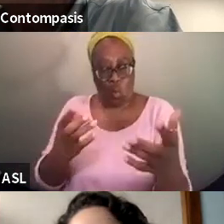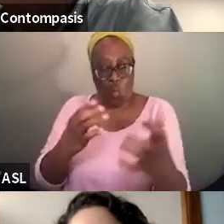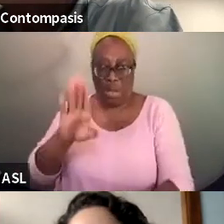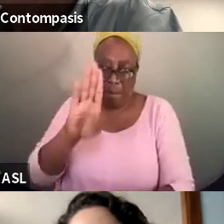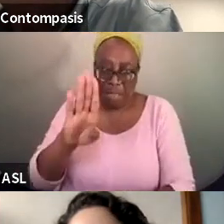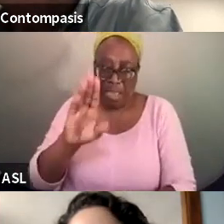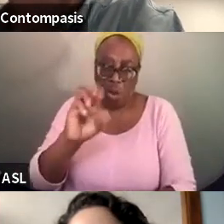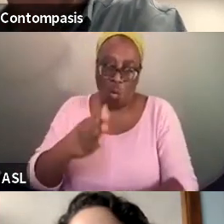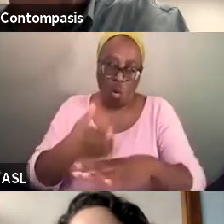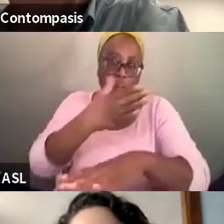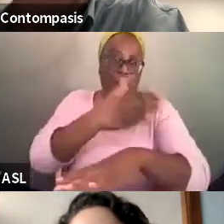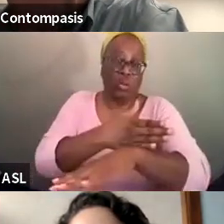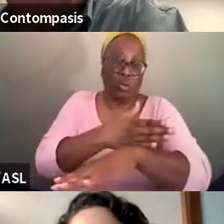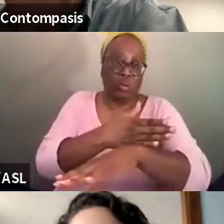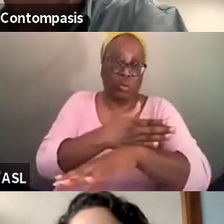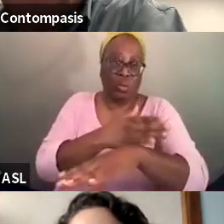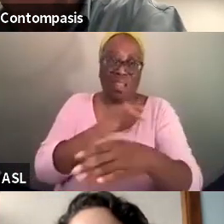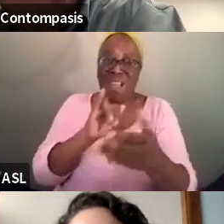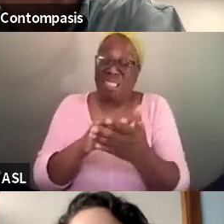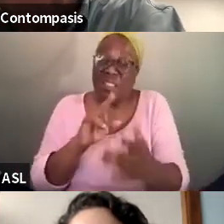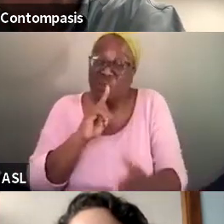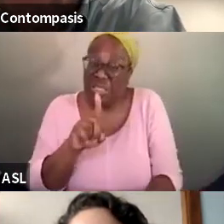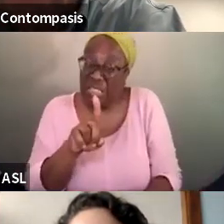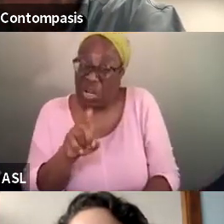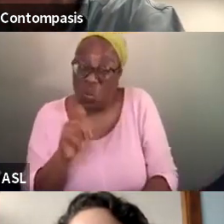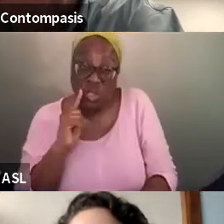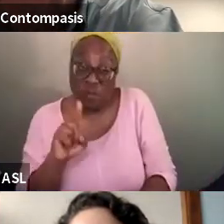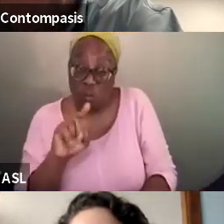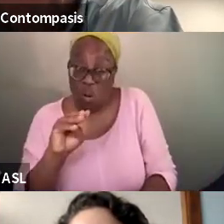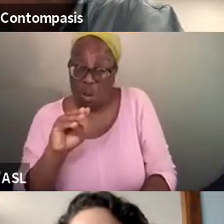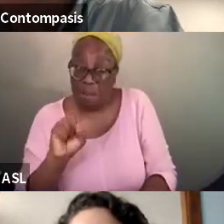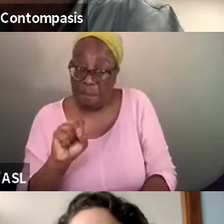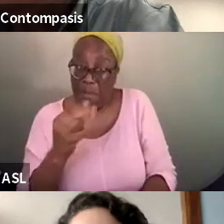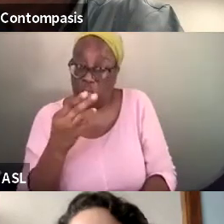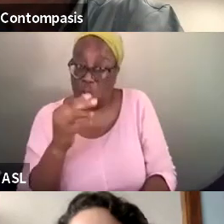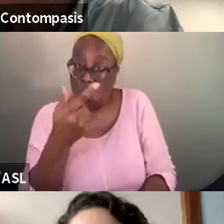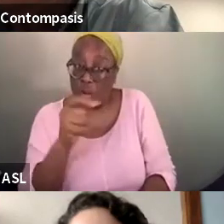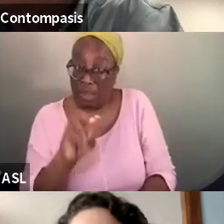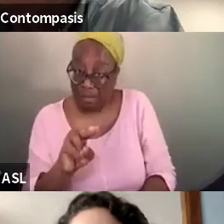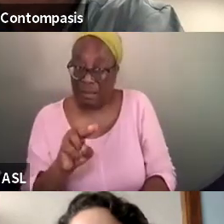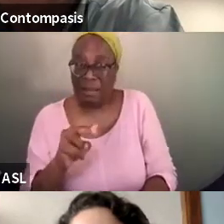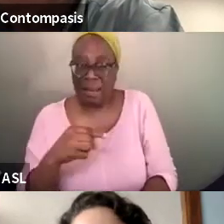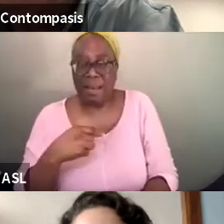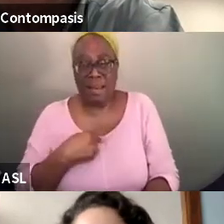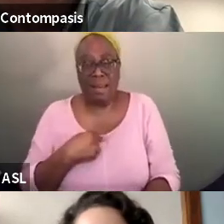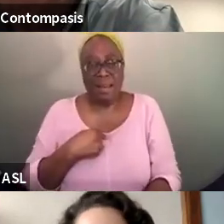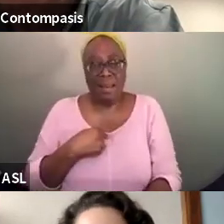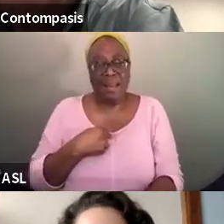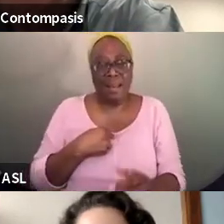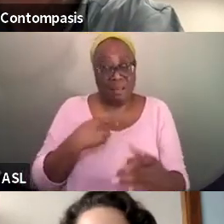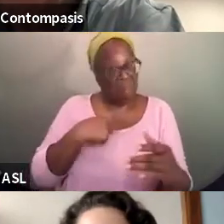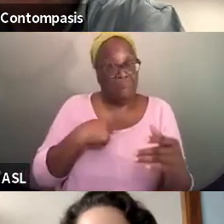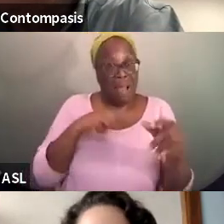I don't think this is really a question for Ms. Hogan. I can try to take that, Mr. Contempassus, if you